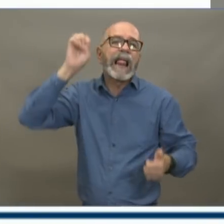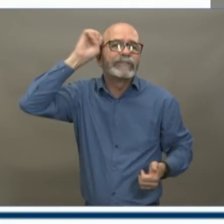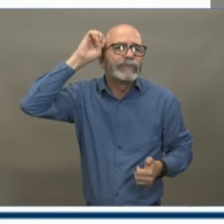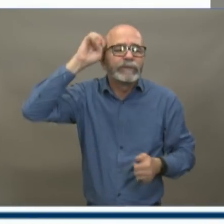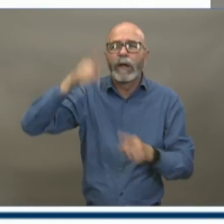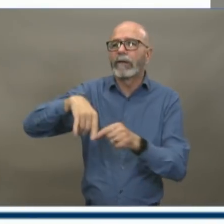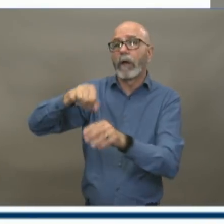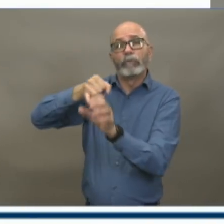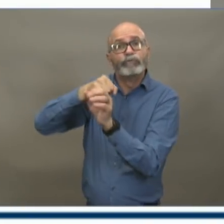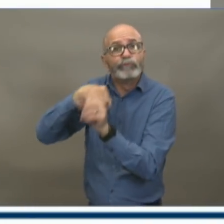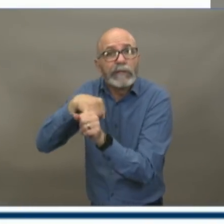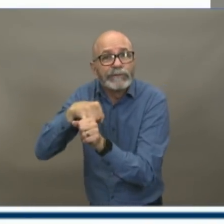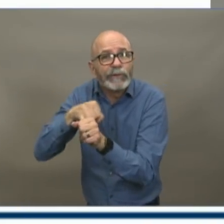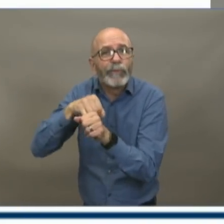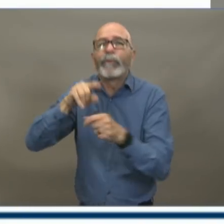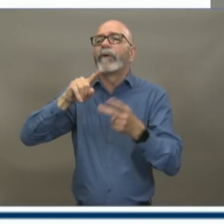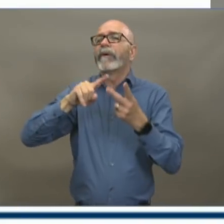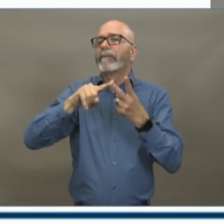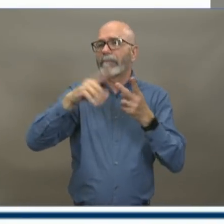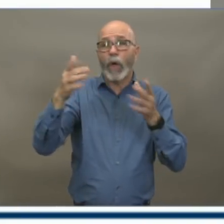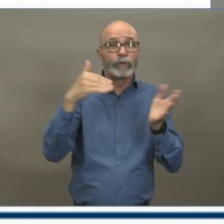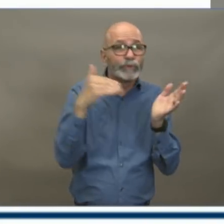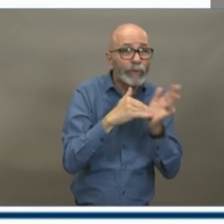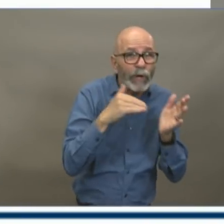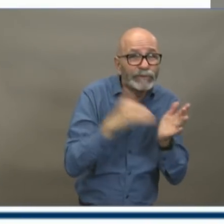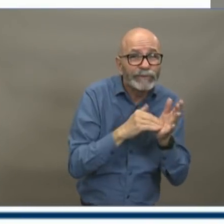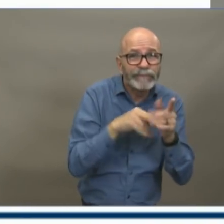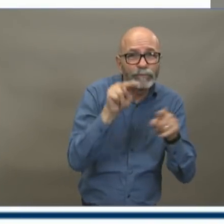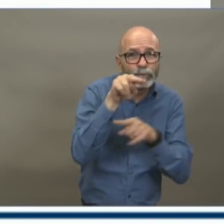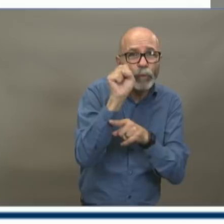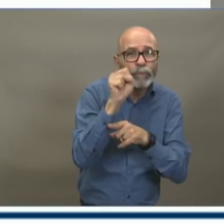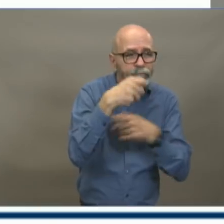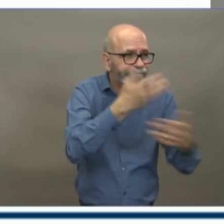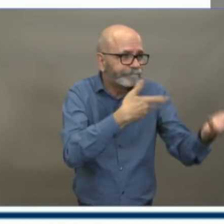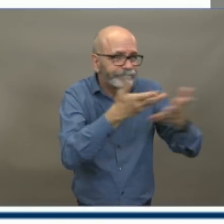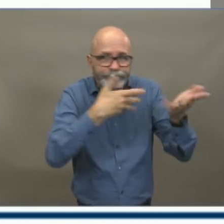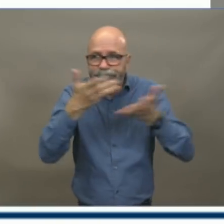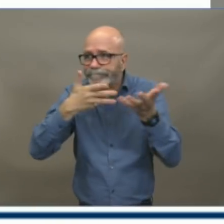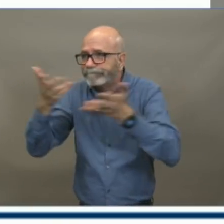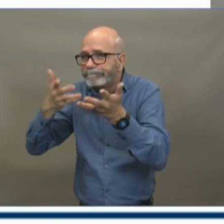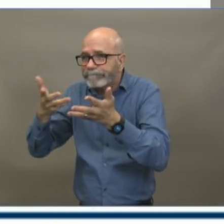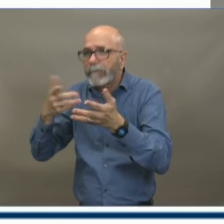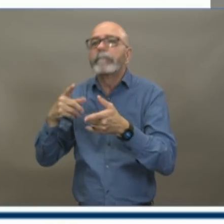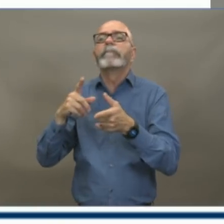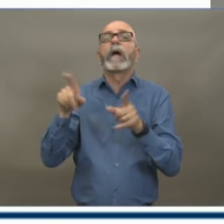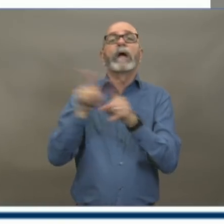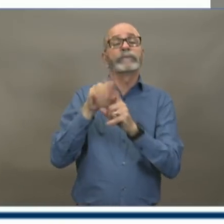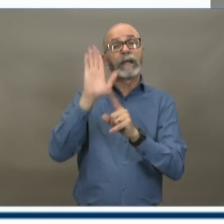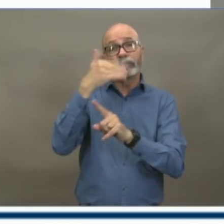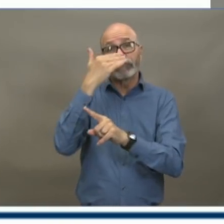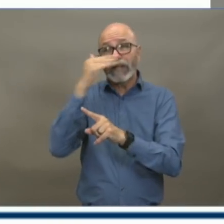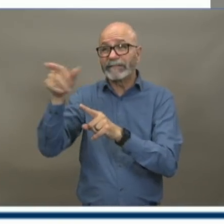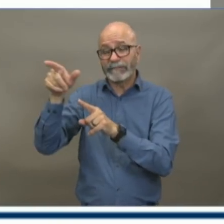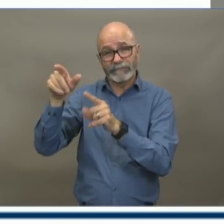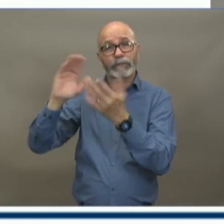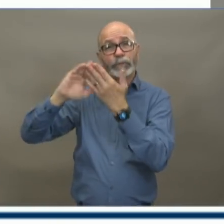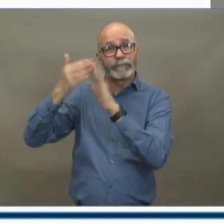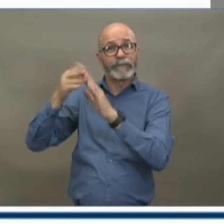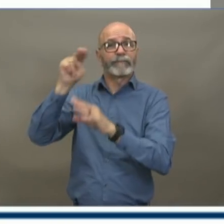Doctors Nova Scotia. And we're also connecting with representatives from the African Nova Scotia community next